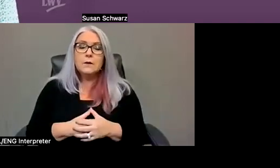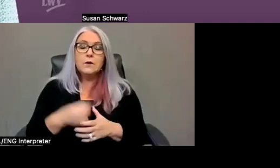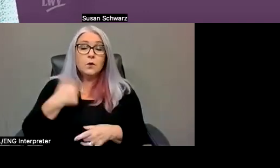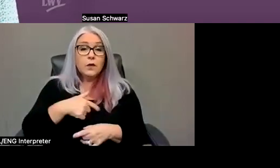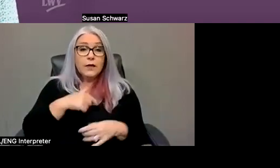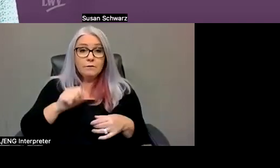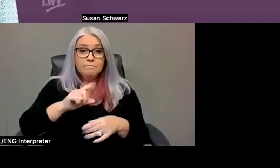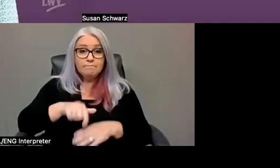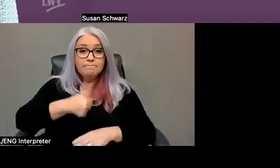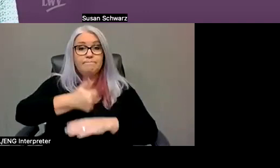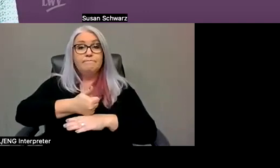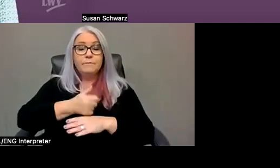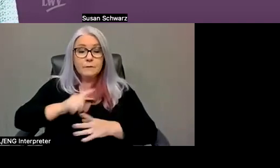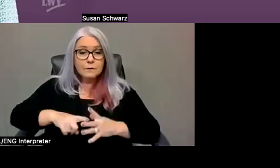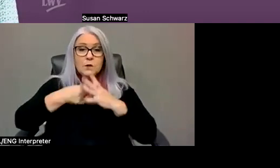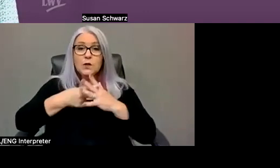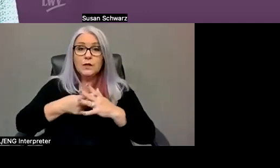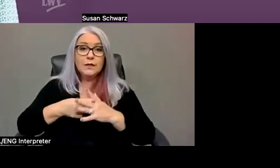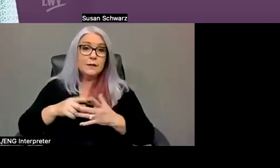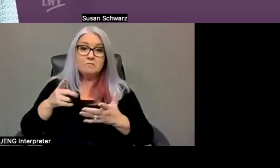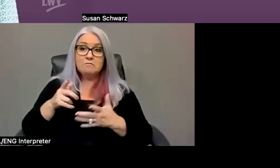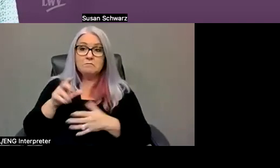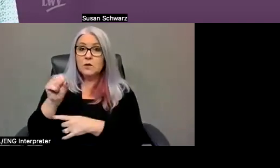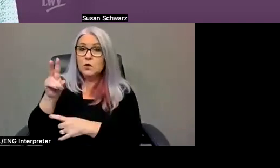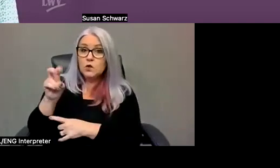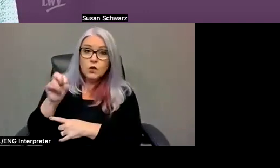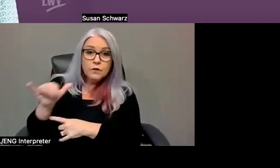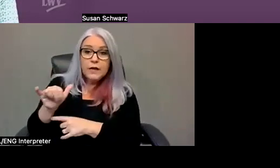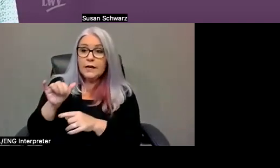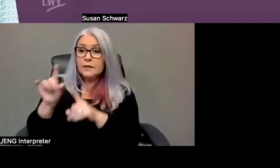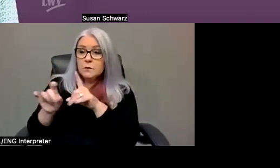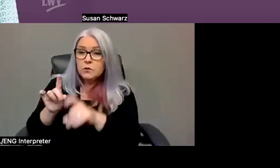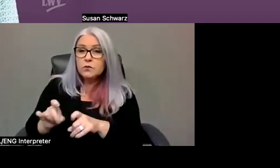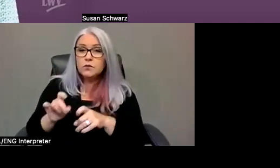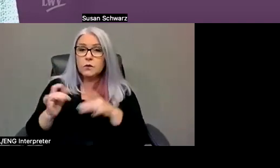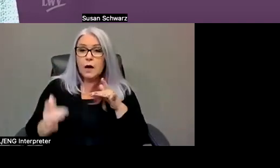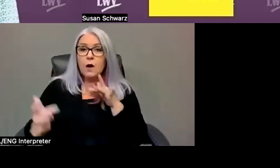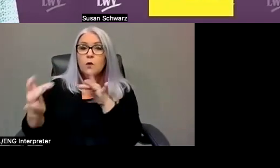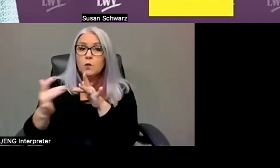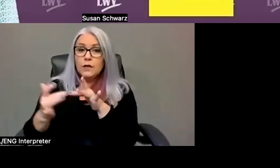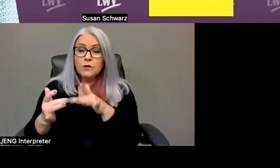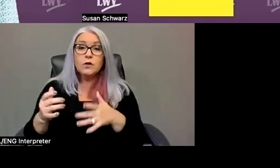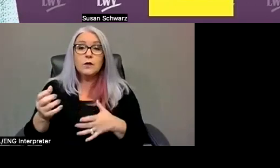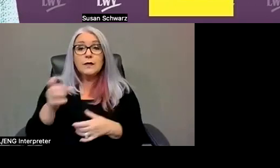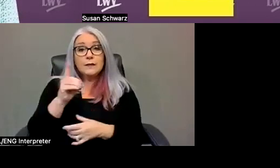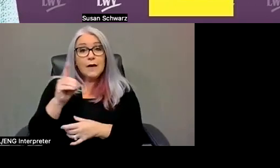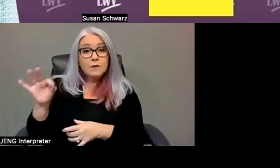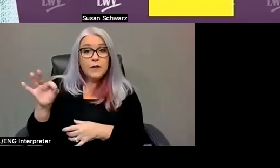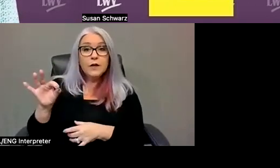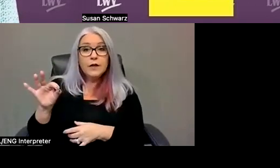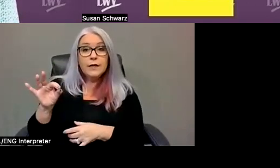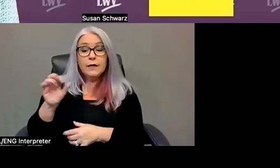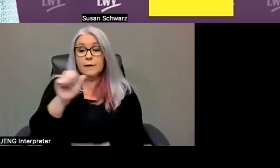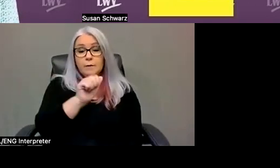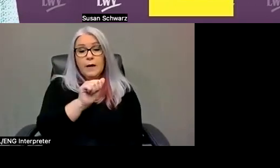gauntlet, and they have done surveys, they have done some outreach, and their surveys found that Dobbs Ferry, the